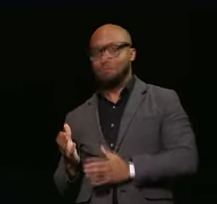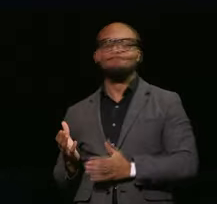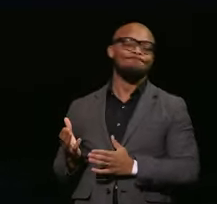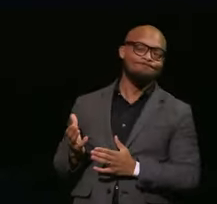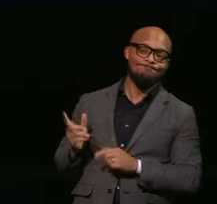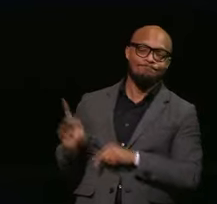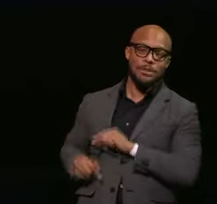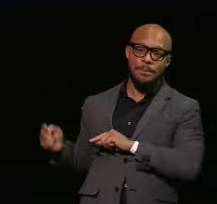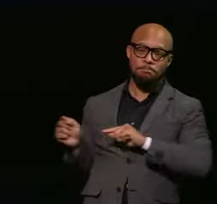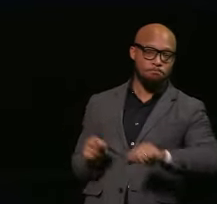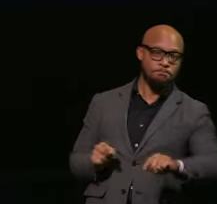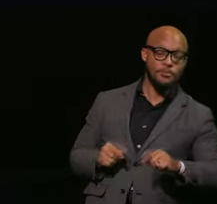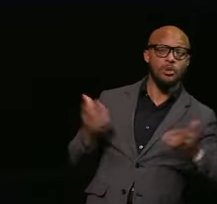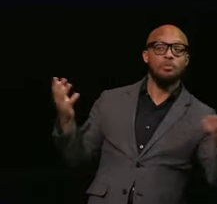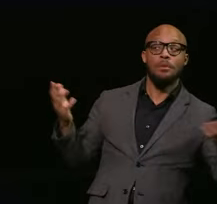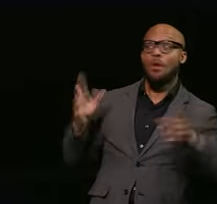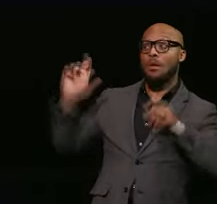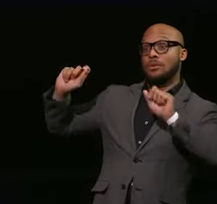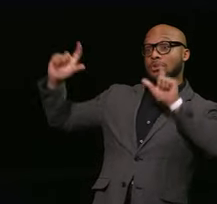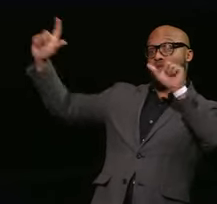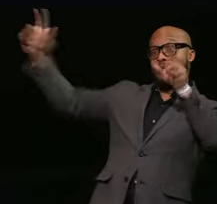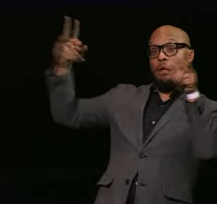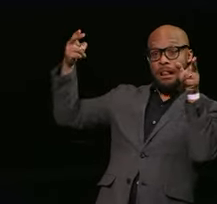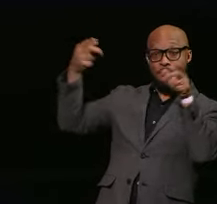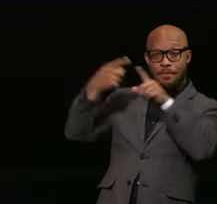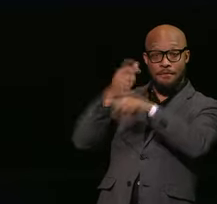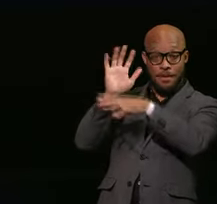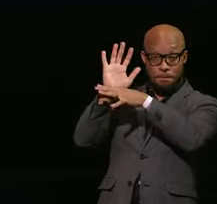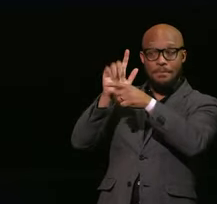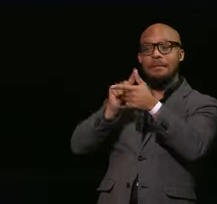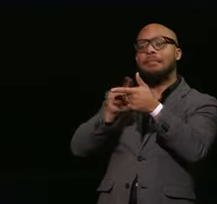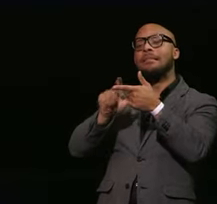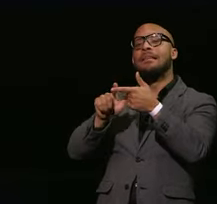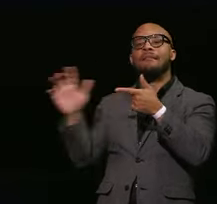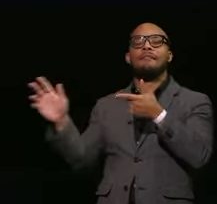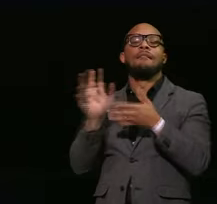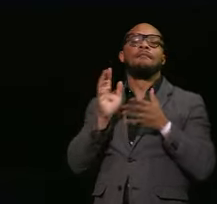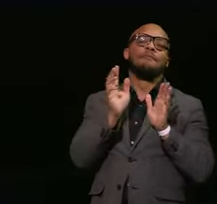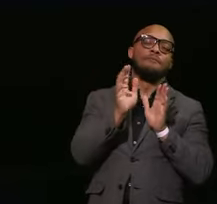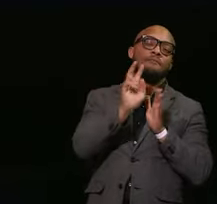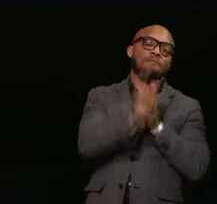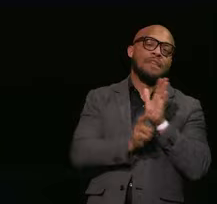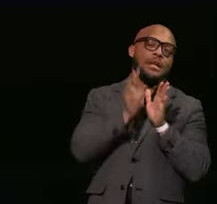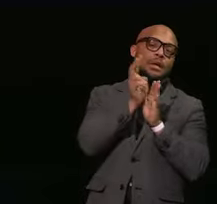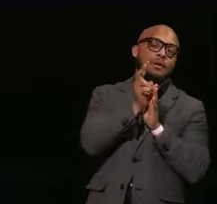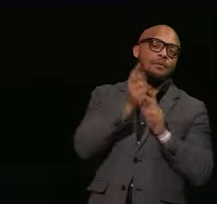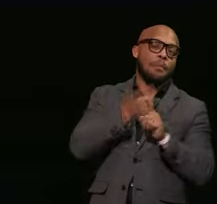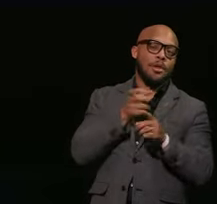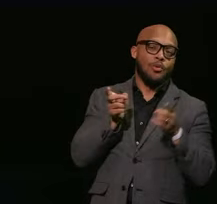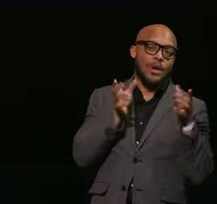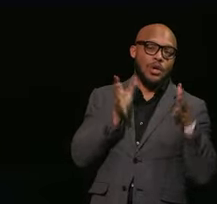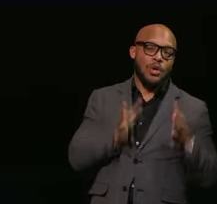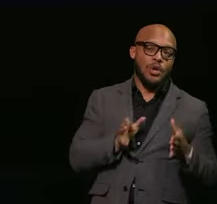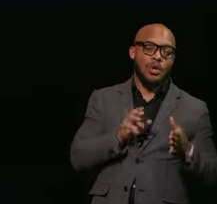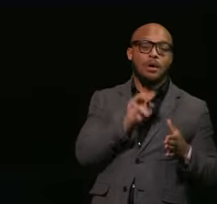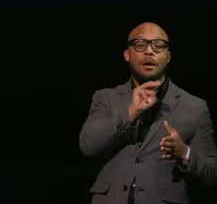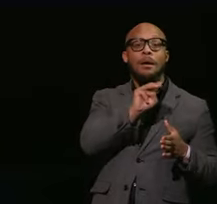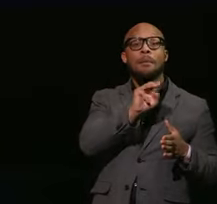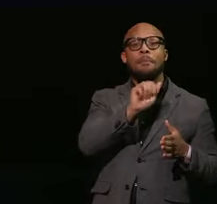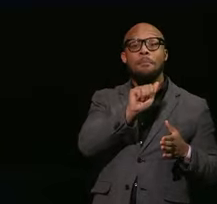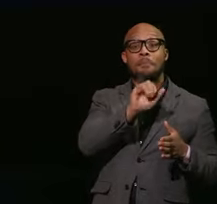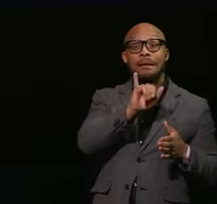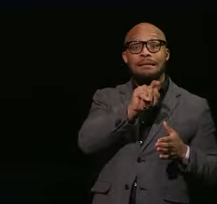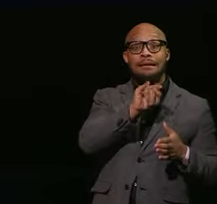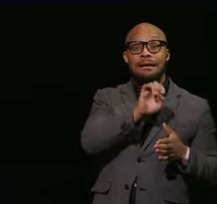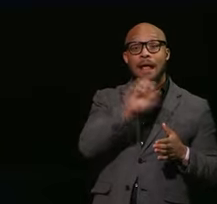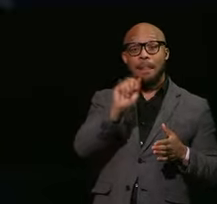see a video introduction from the film's director, Maite Alberdi, and then we will move on to the third film, Four Daughters. Thank you